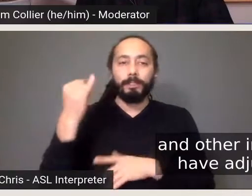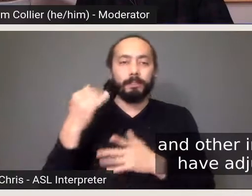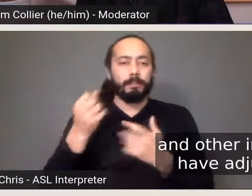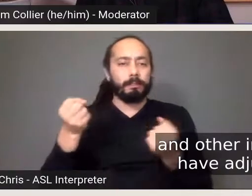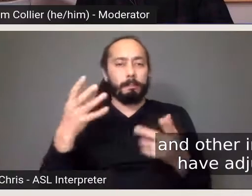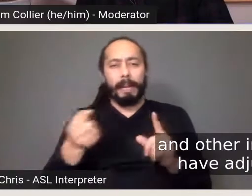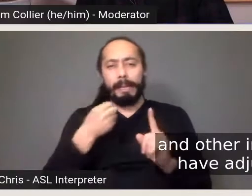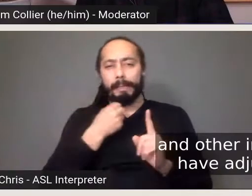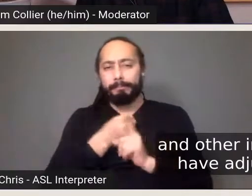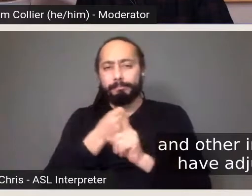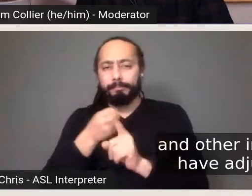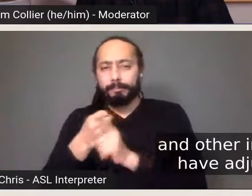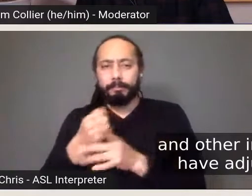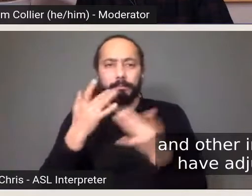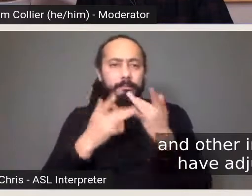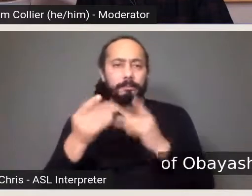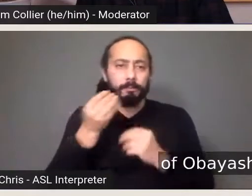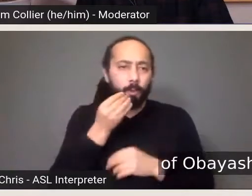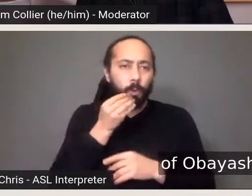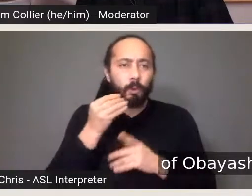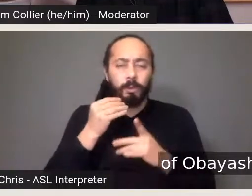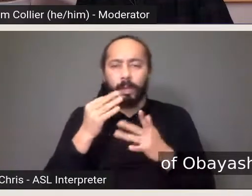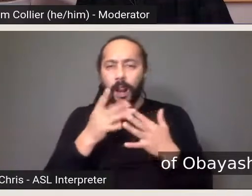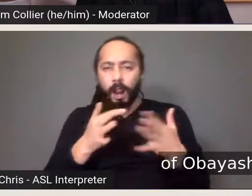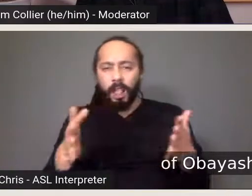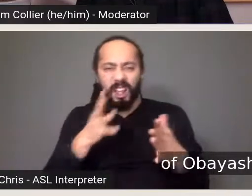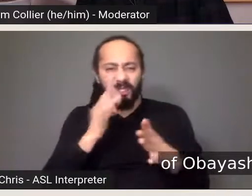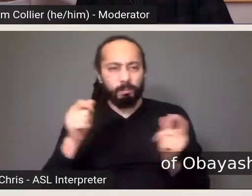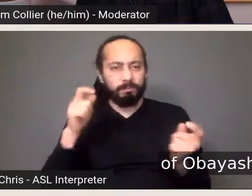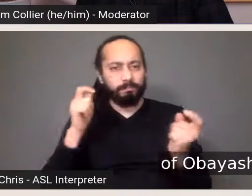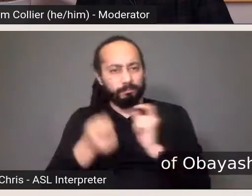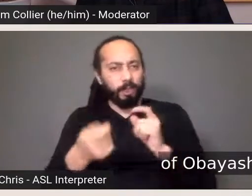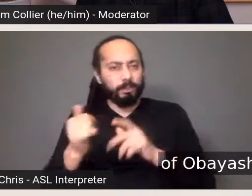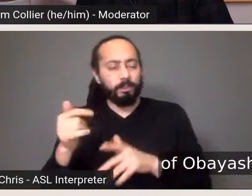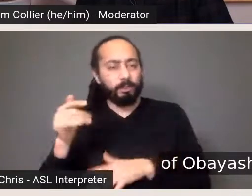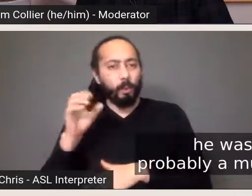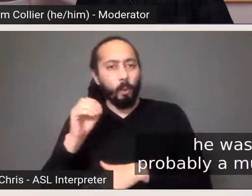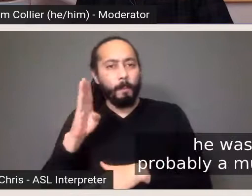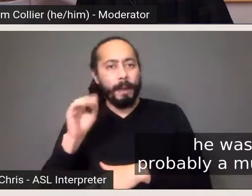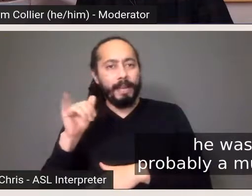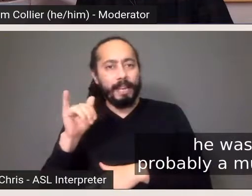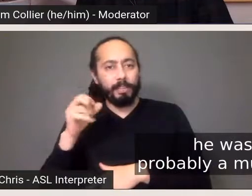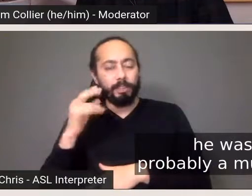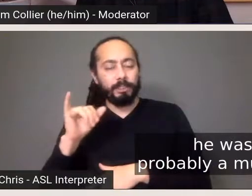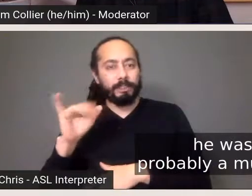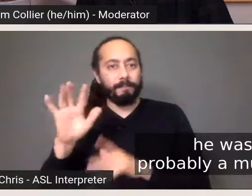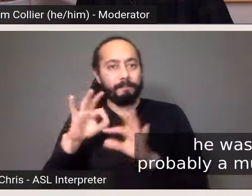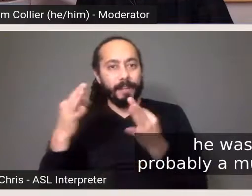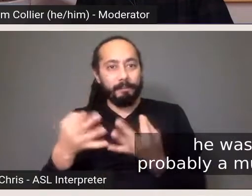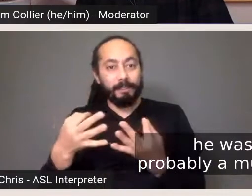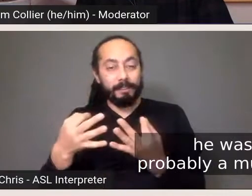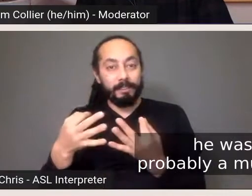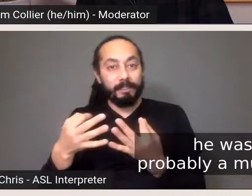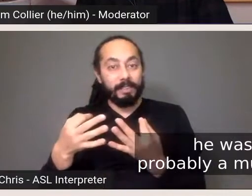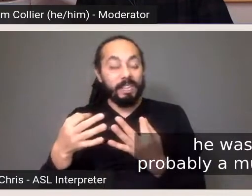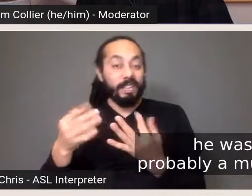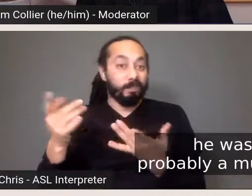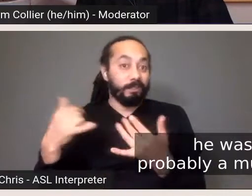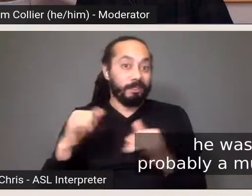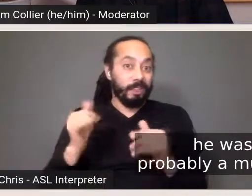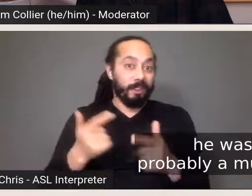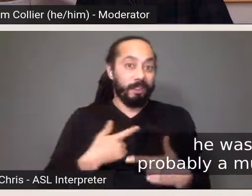have adjusted the lives of Obayashi and his family, he was still living in probably a